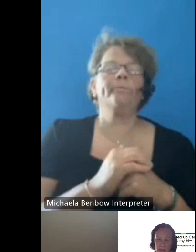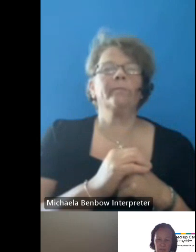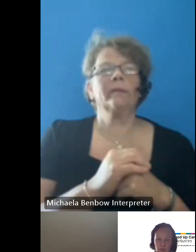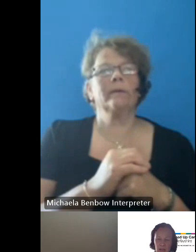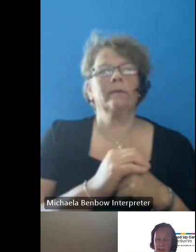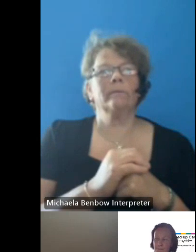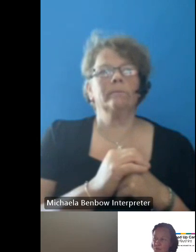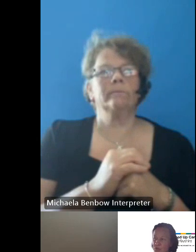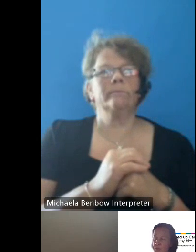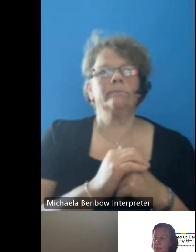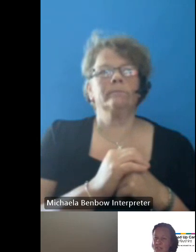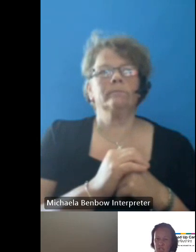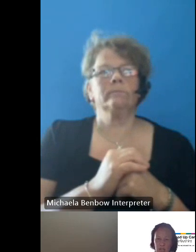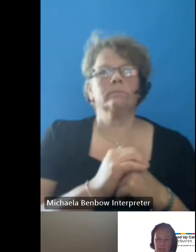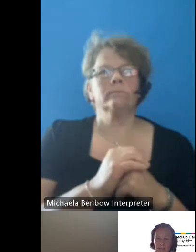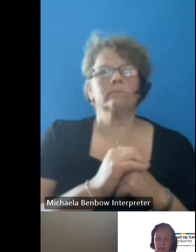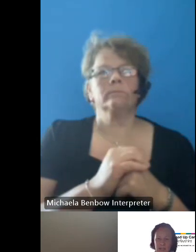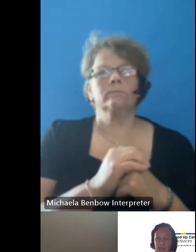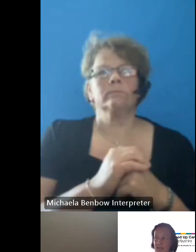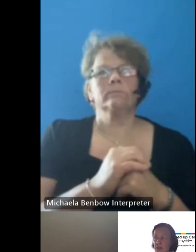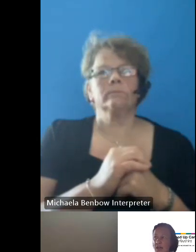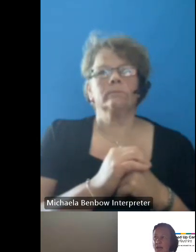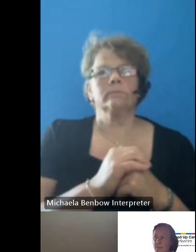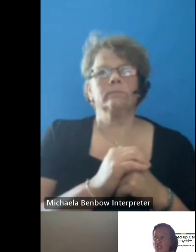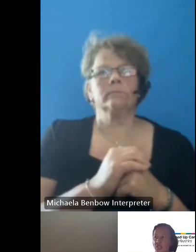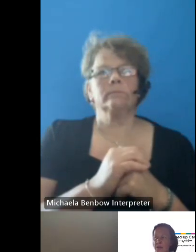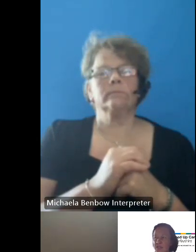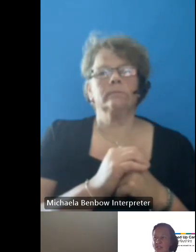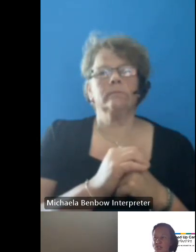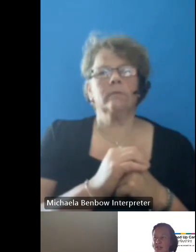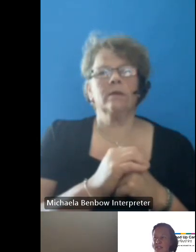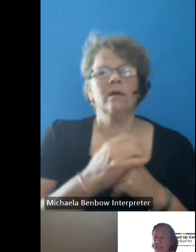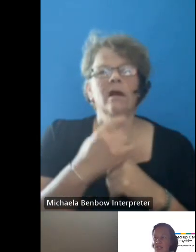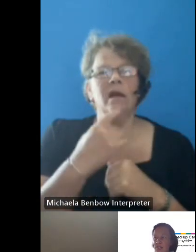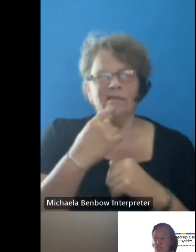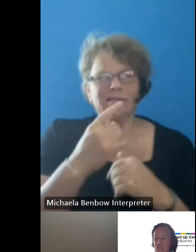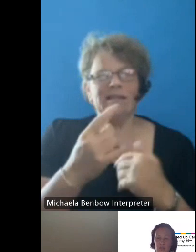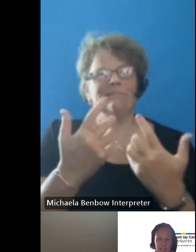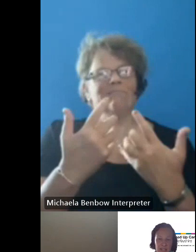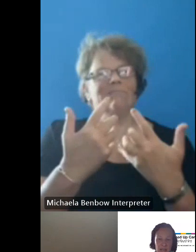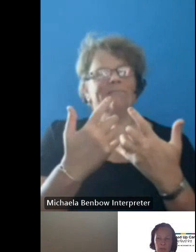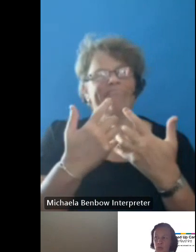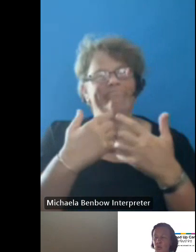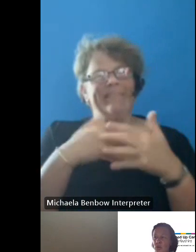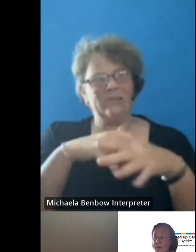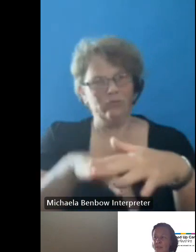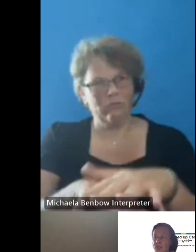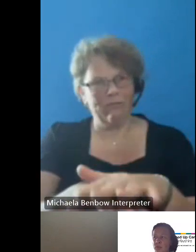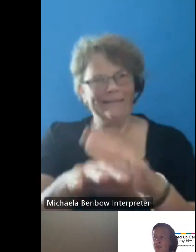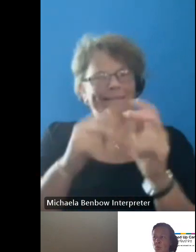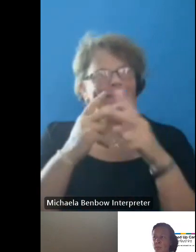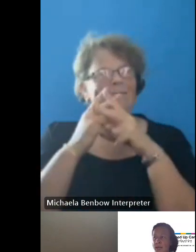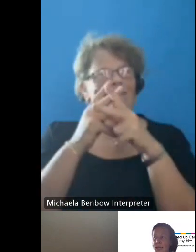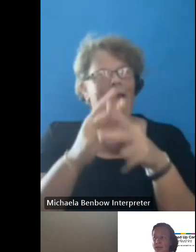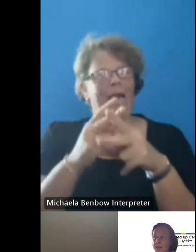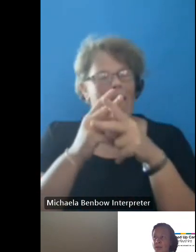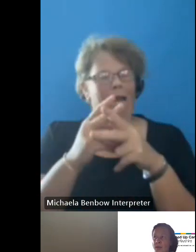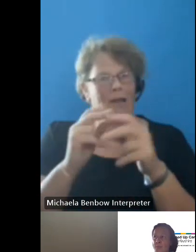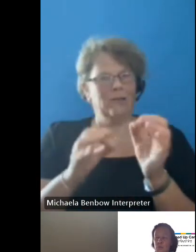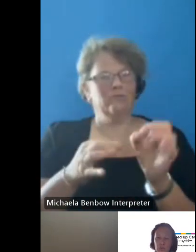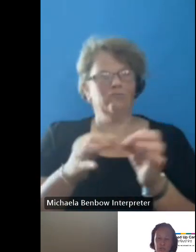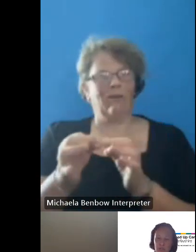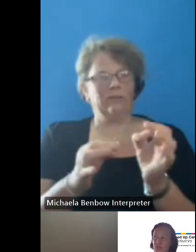Just a little bit of a sort of a positioning slide here. I mentioned about the integrated care strategy, and obviously today we're talking about the joint forward